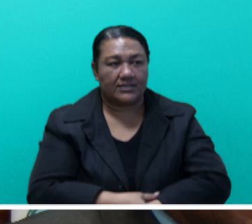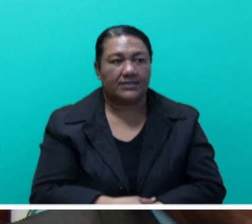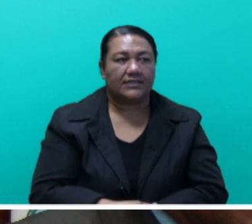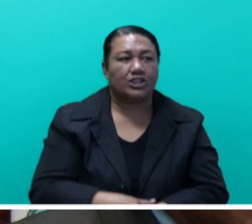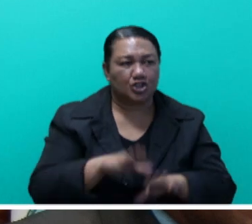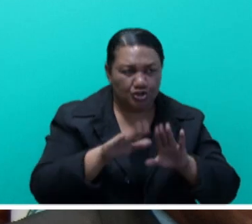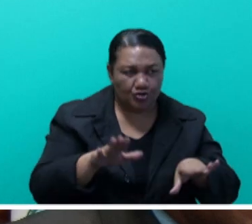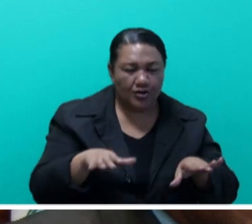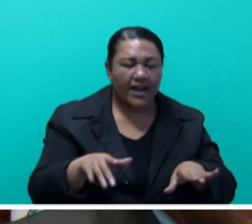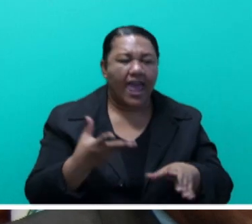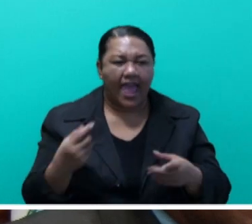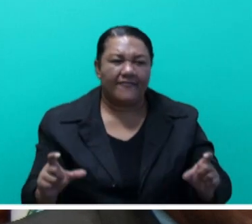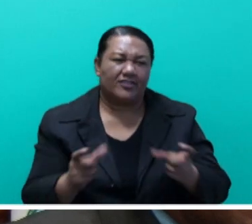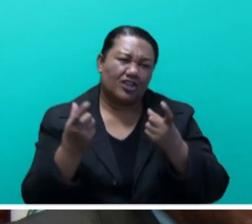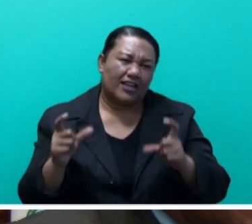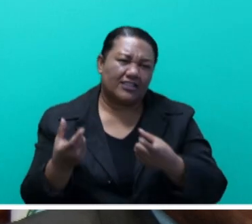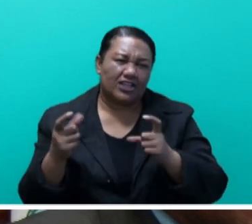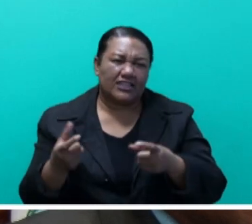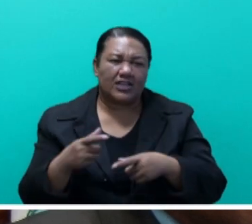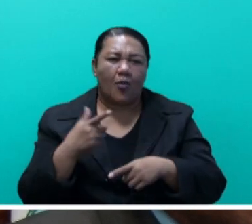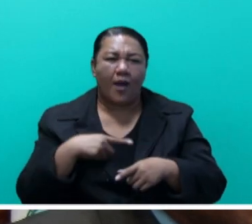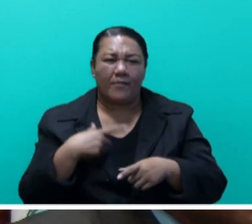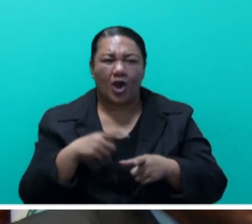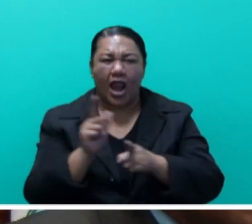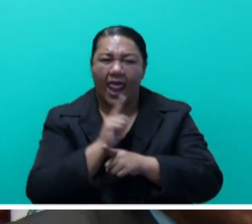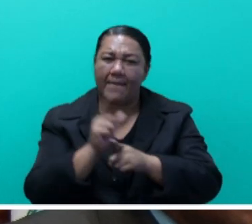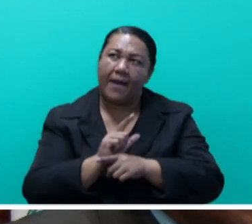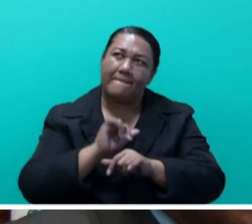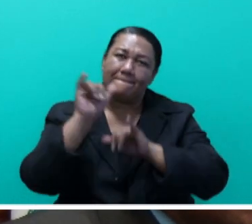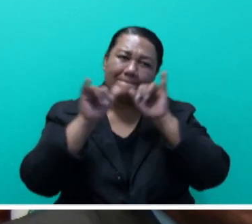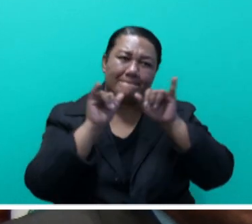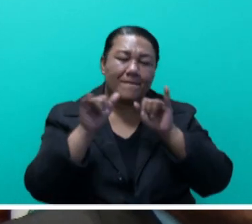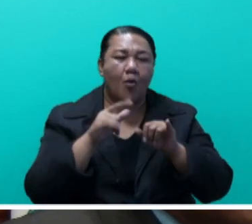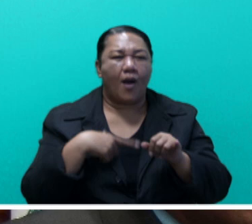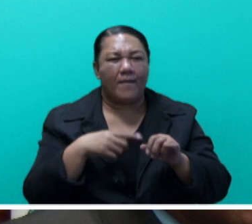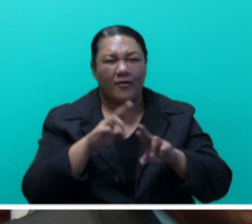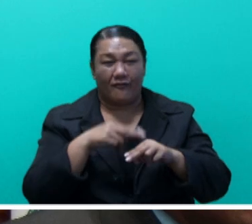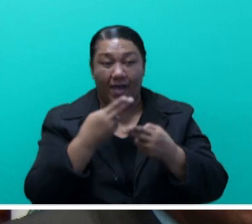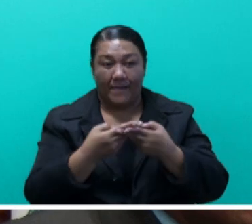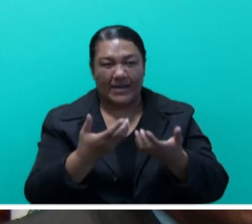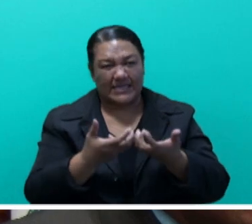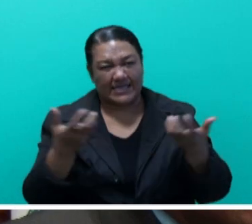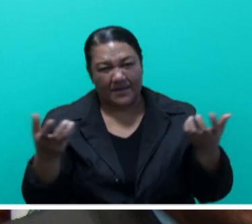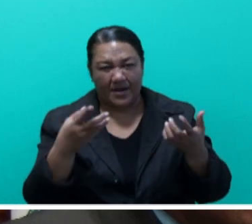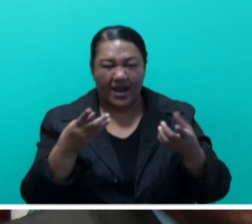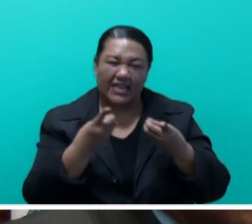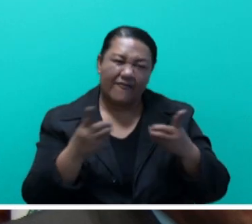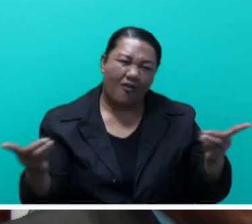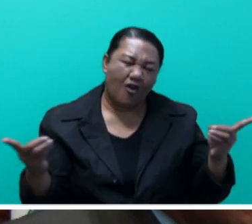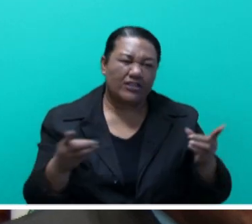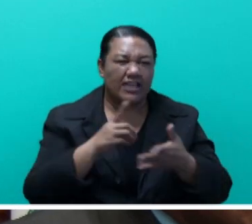face multiple challenges due to labour mobility, such as prolonged family separations, educational challenges,